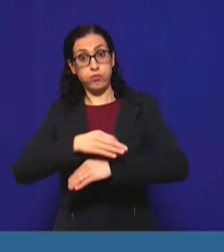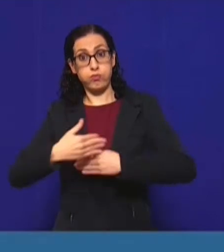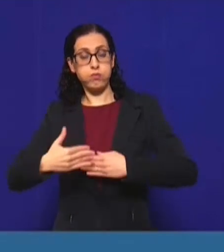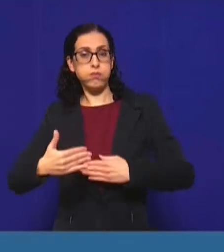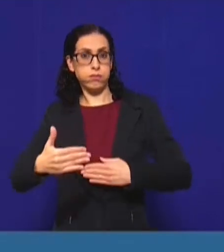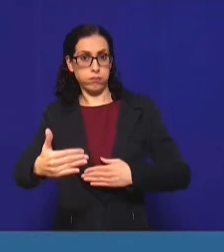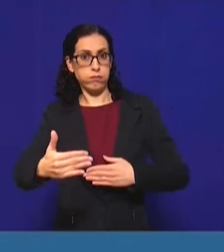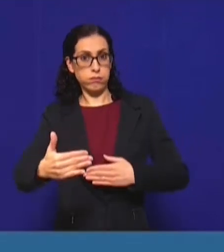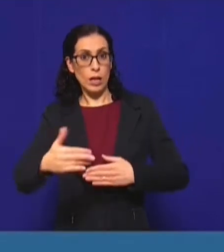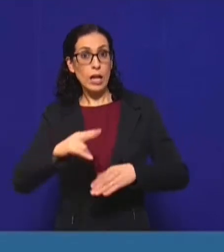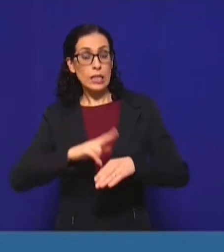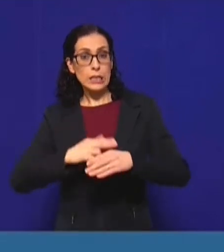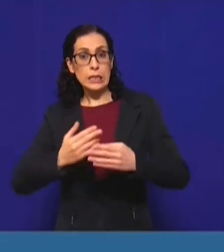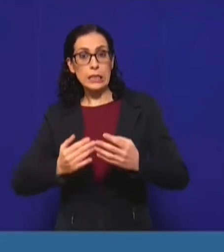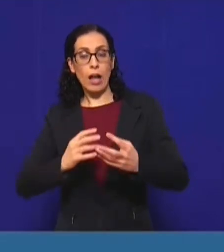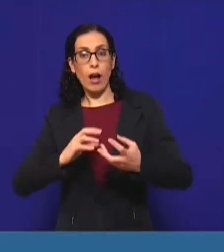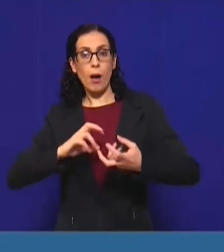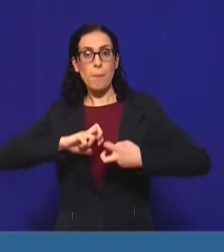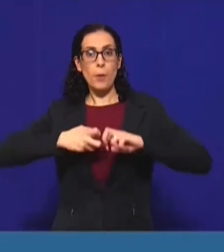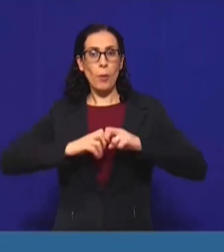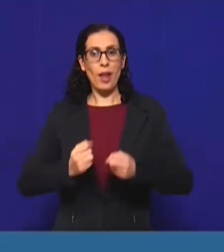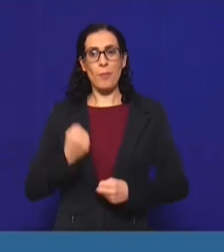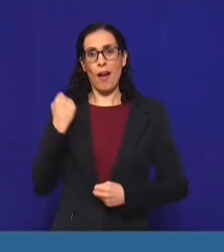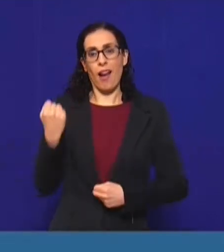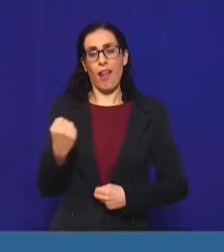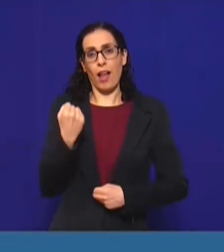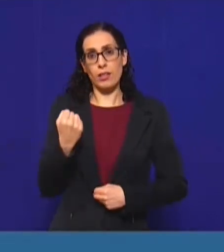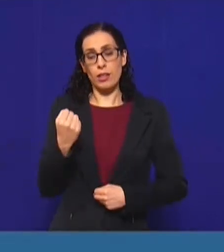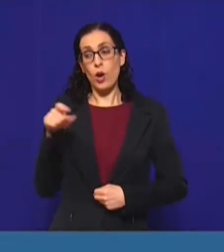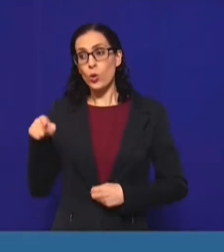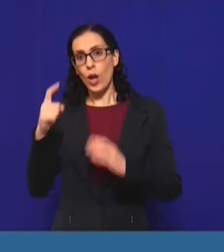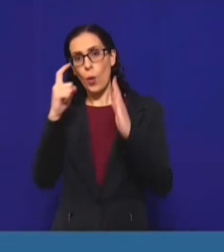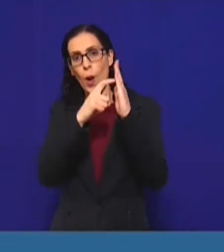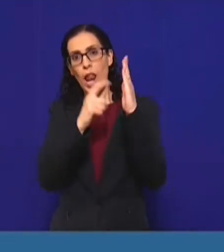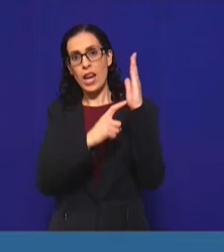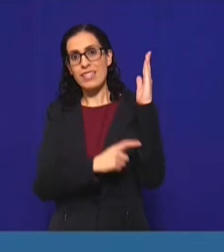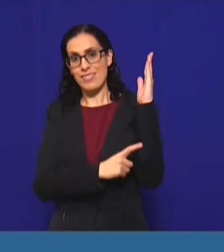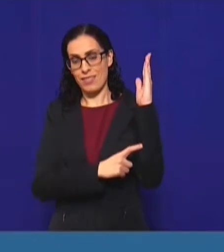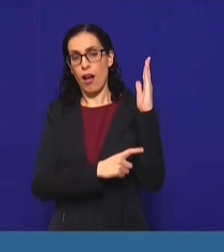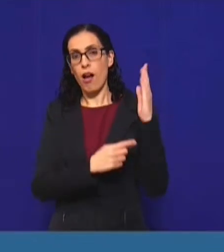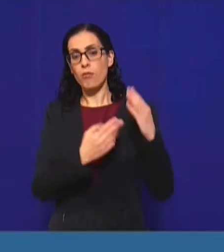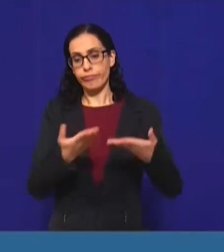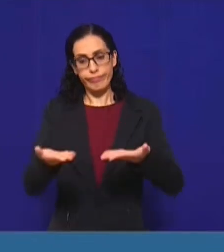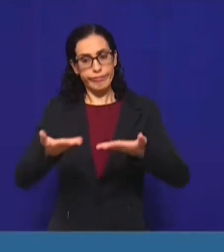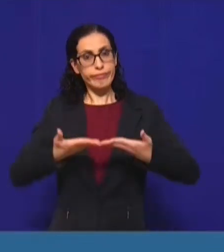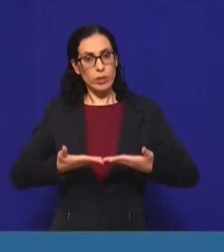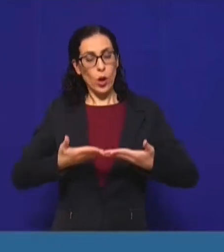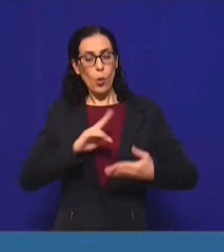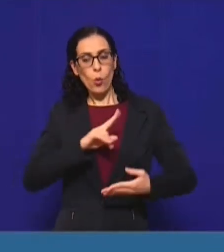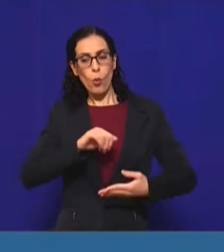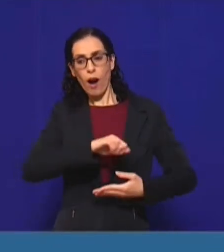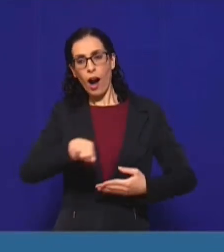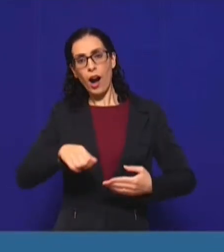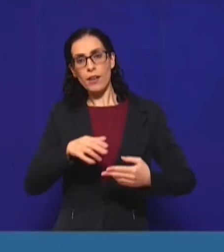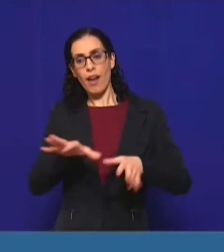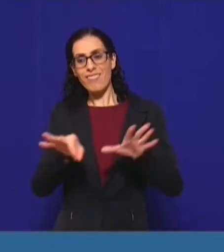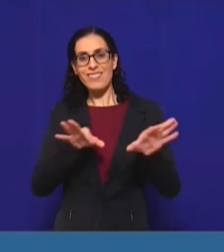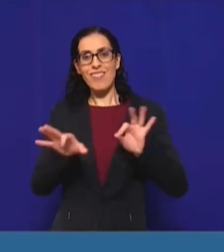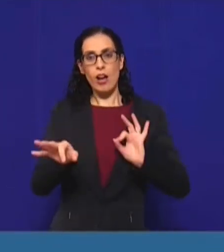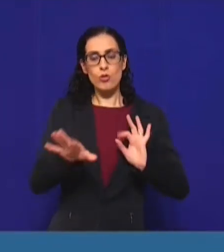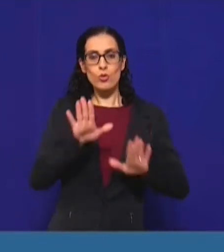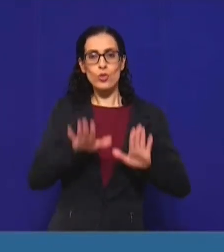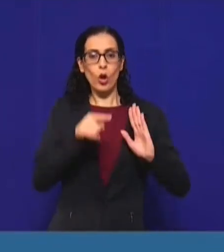jkollhom komplikazzjonijiet li huma mwiet u dawn il-listi ġew elenkati u aħna nkunu qegħdin niddeterminaw dawn in-nies li huma